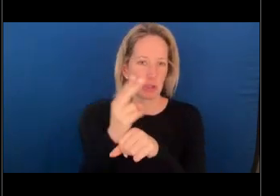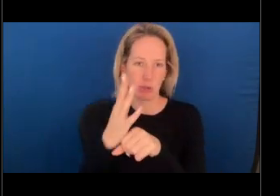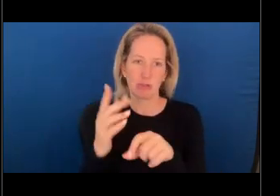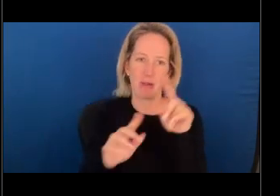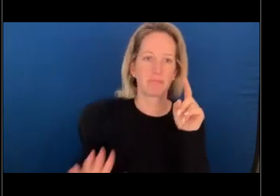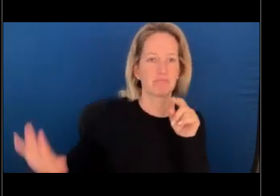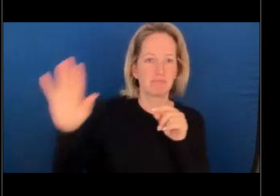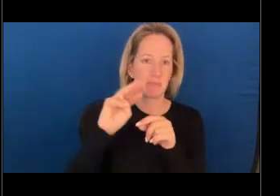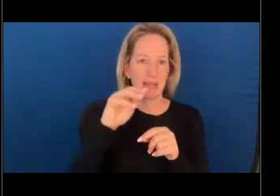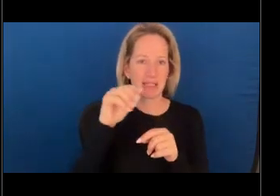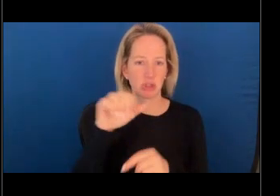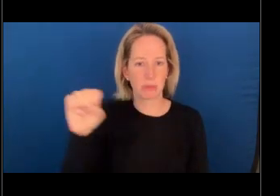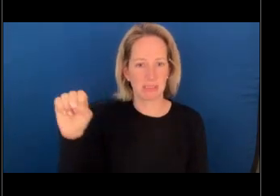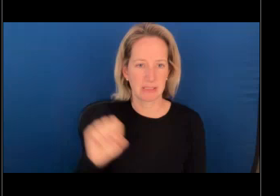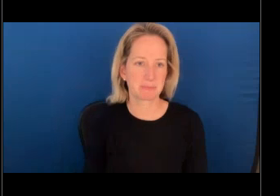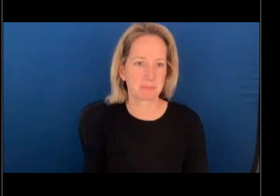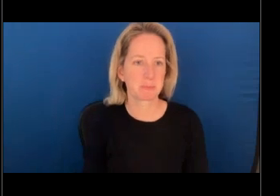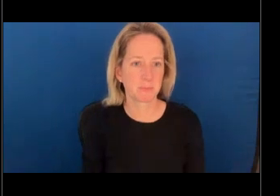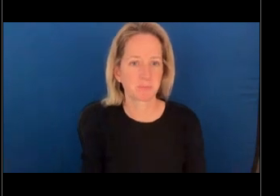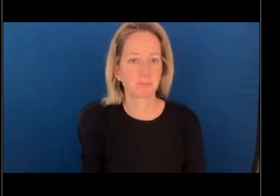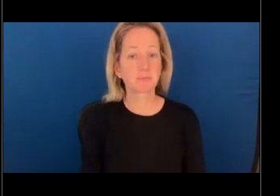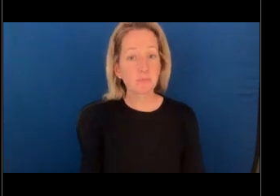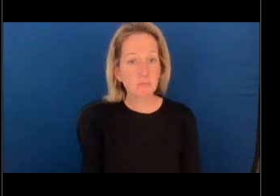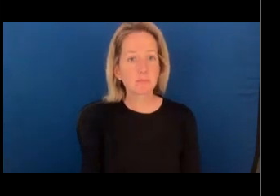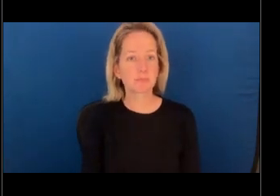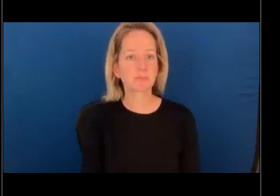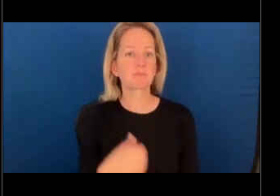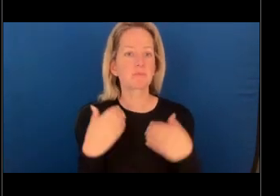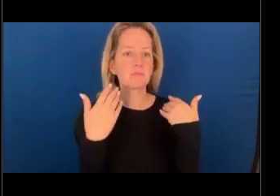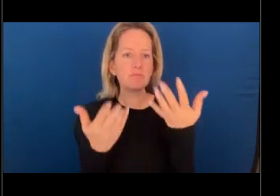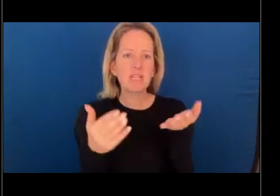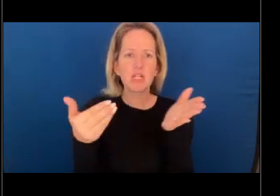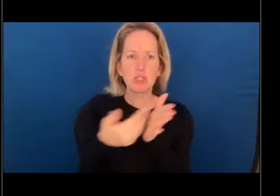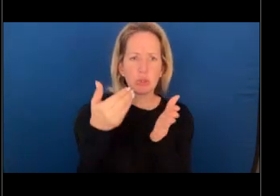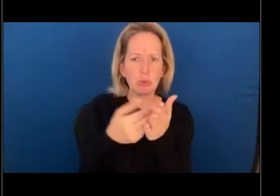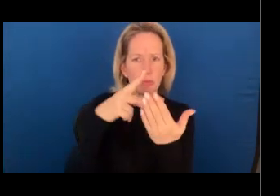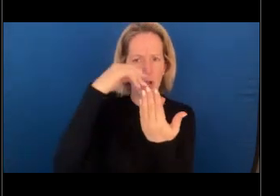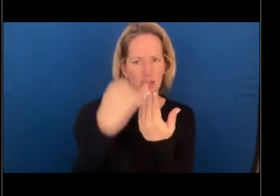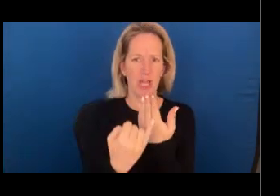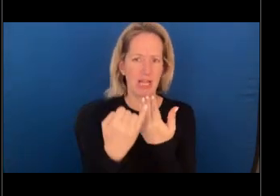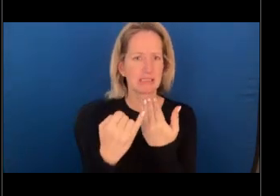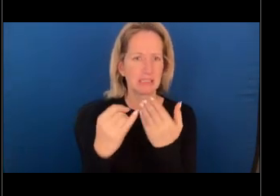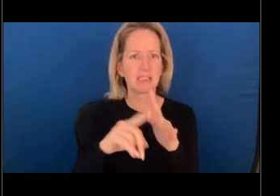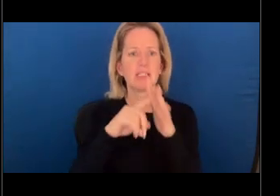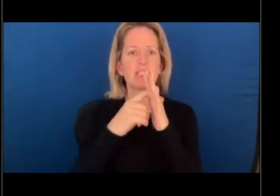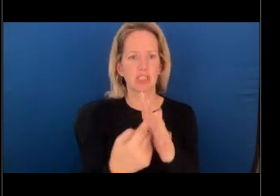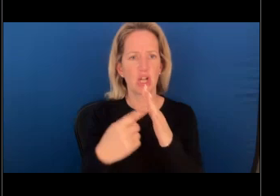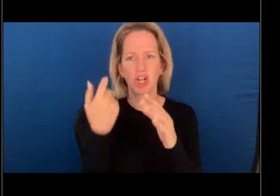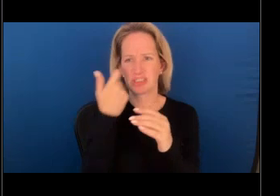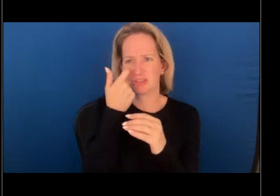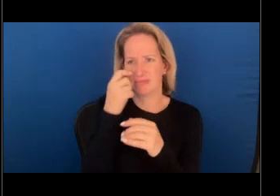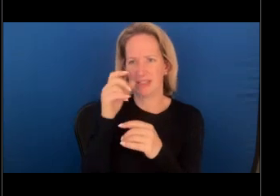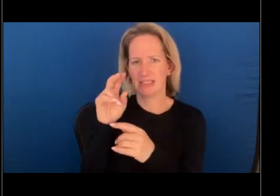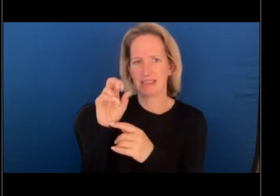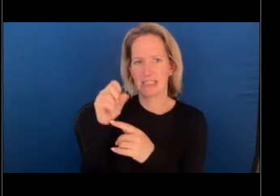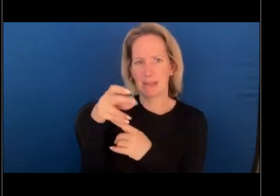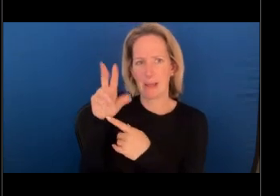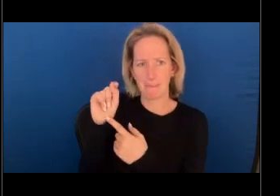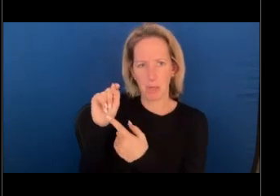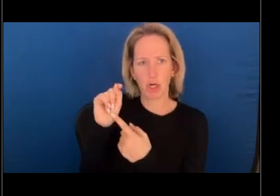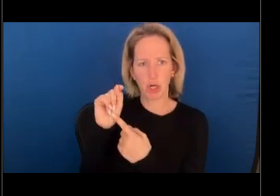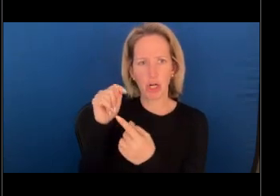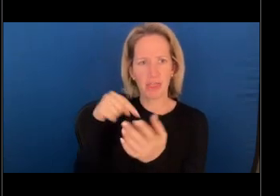Massachusetts. Next slide, please. So this is a relatively new project. Our start date was just in September this year. So